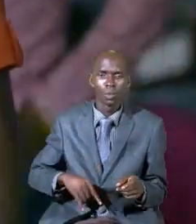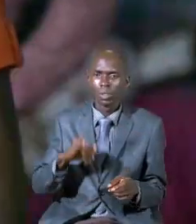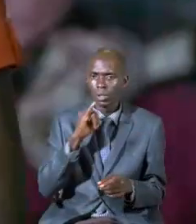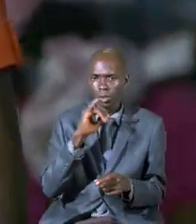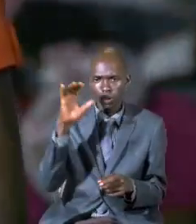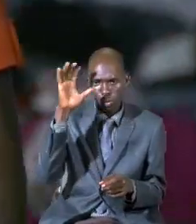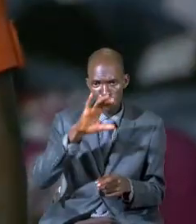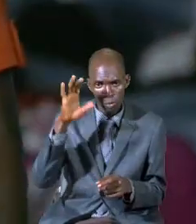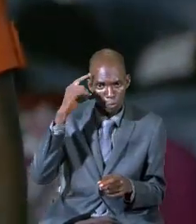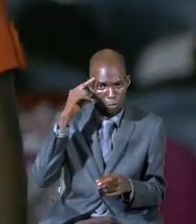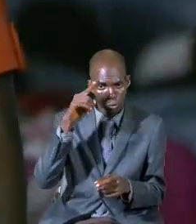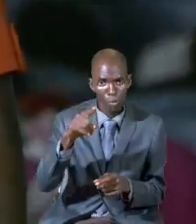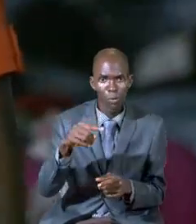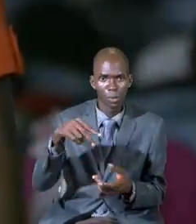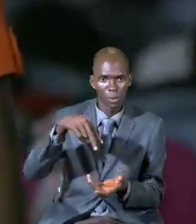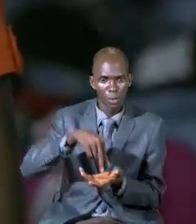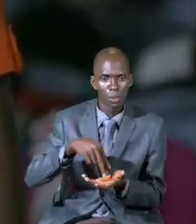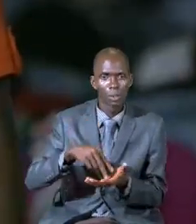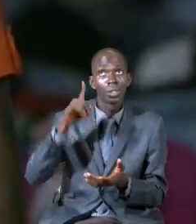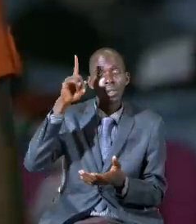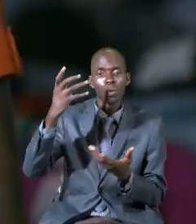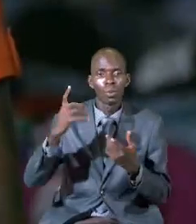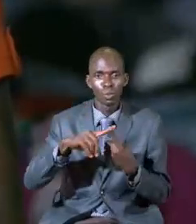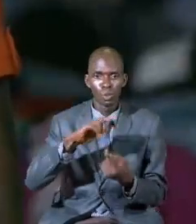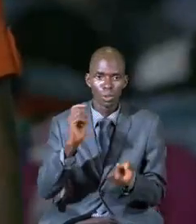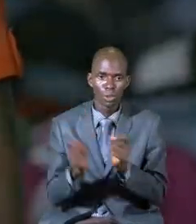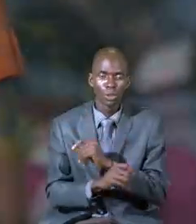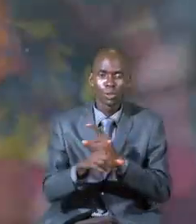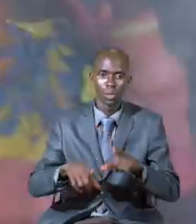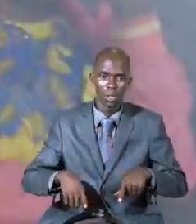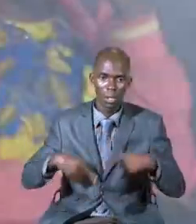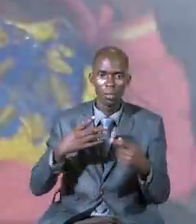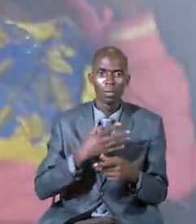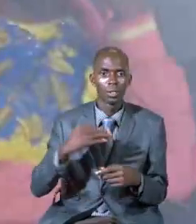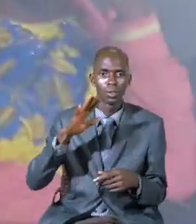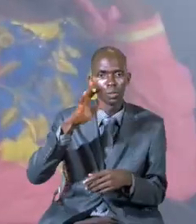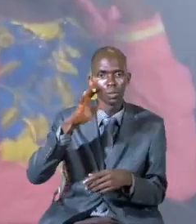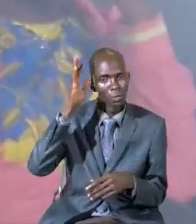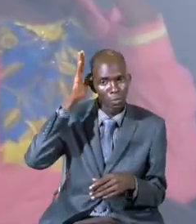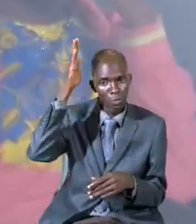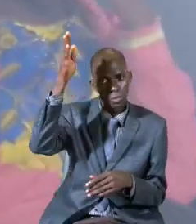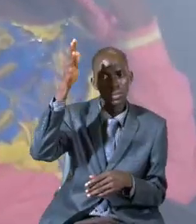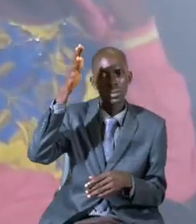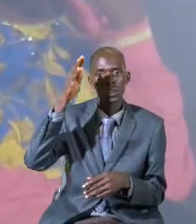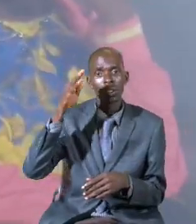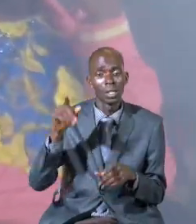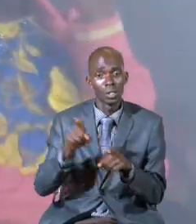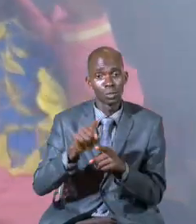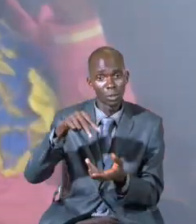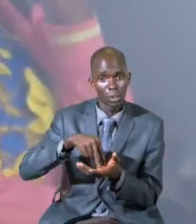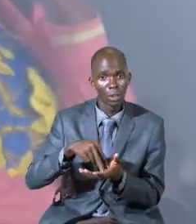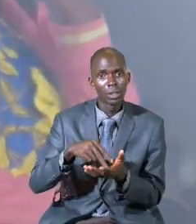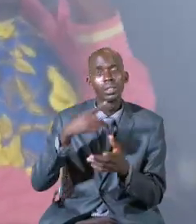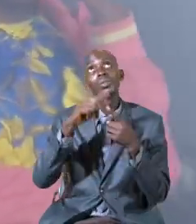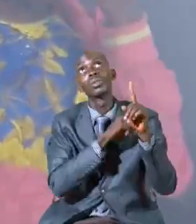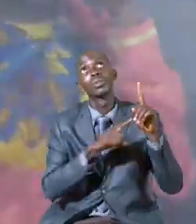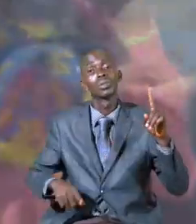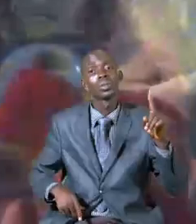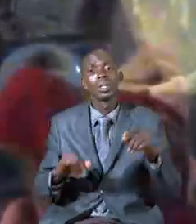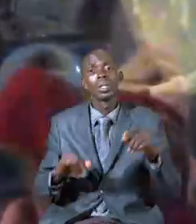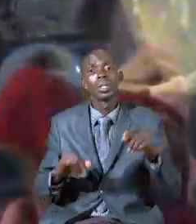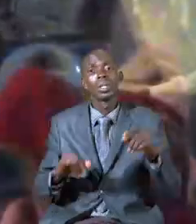to change your life, change your heart, change your destiny. As you rise up, tell the Lord, Lord, I want